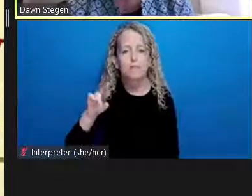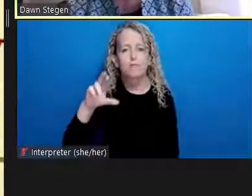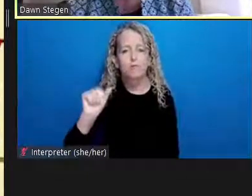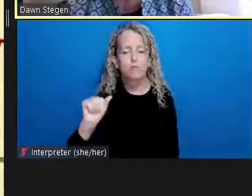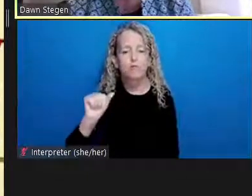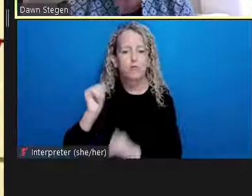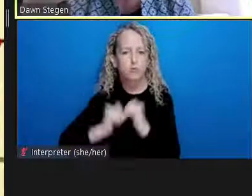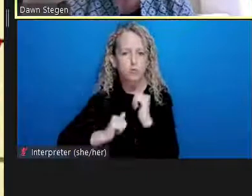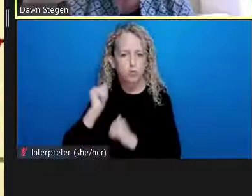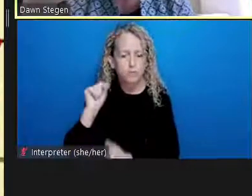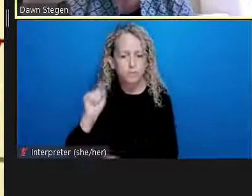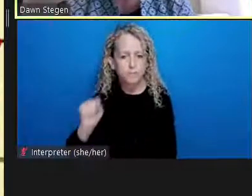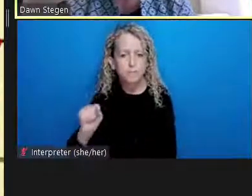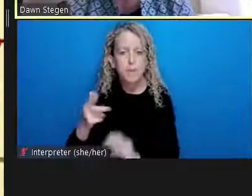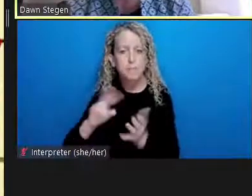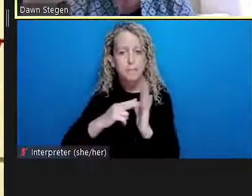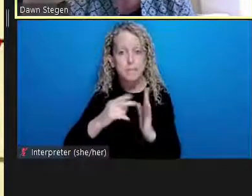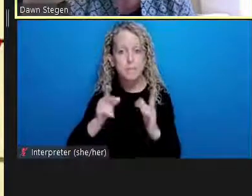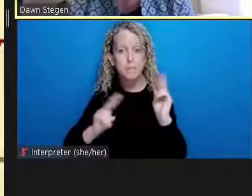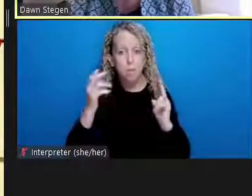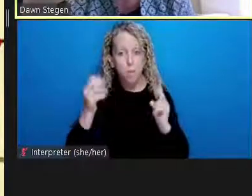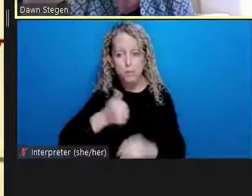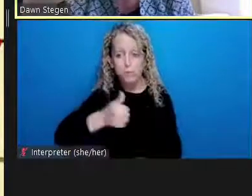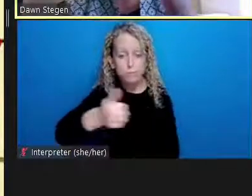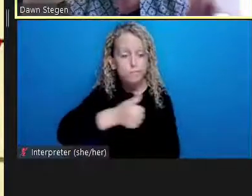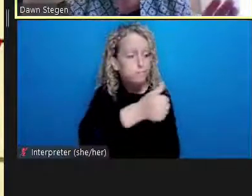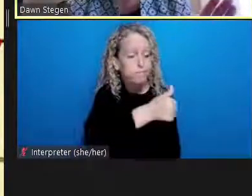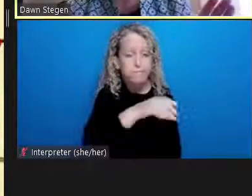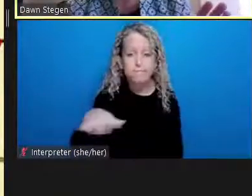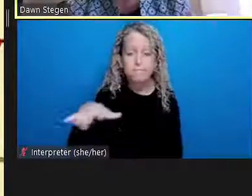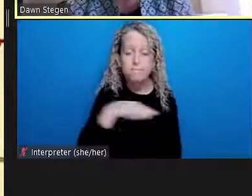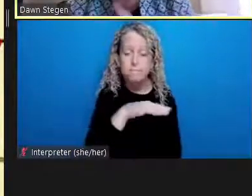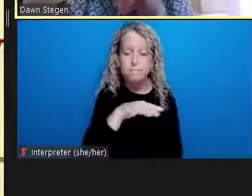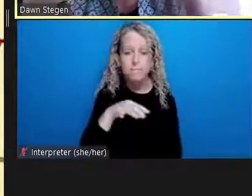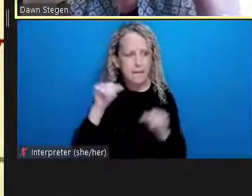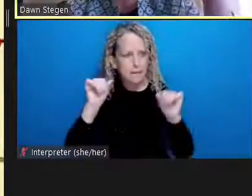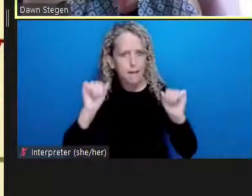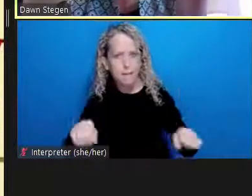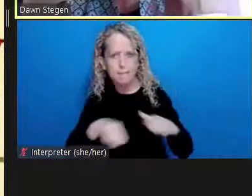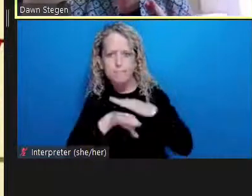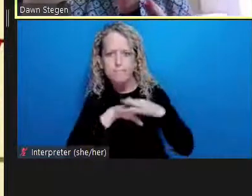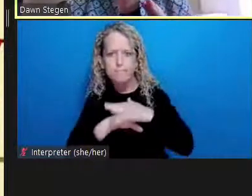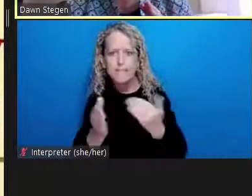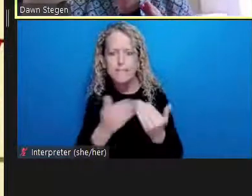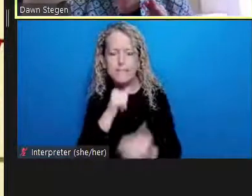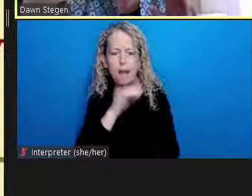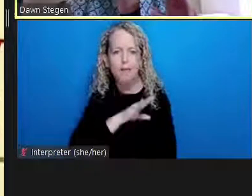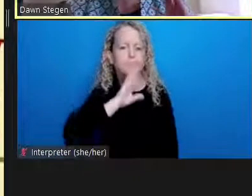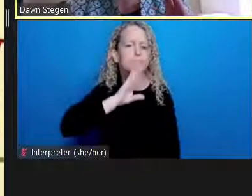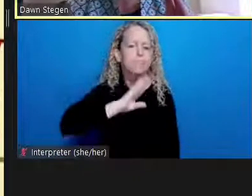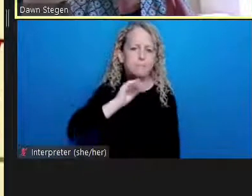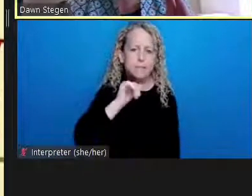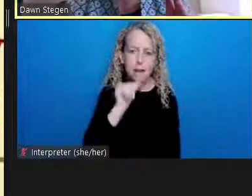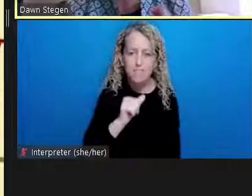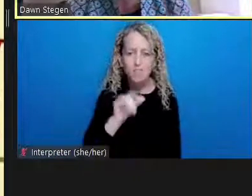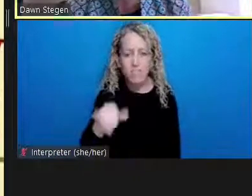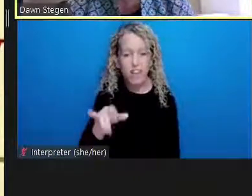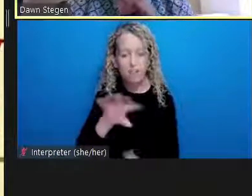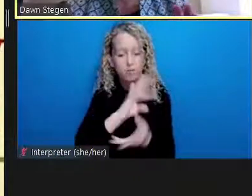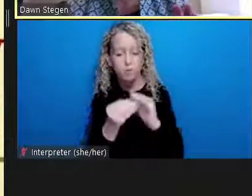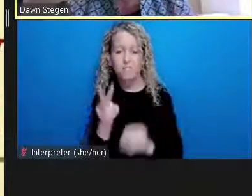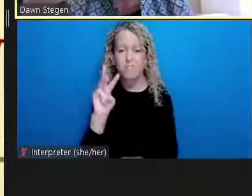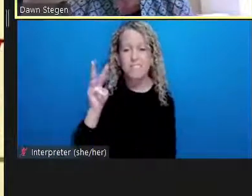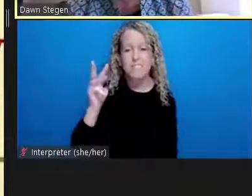it easier for everyone to get where they want to go. So clearly, From the 6 standards that I've just listed,